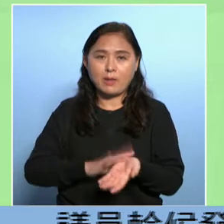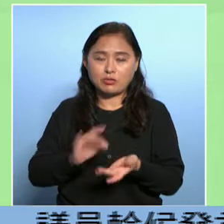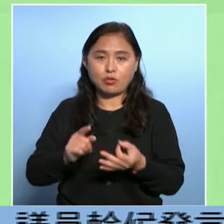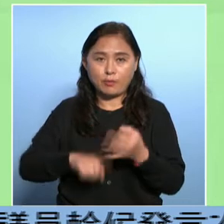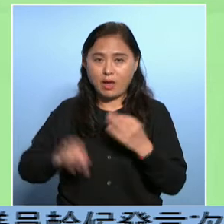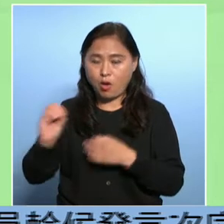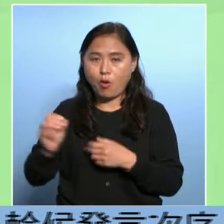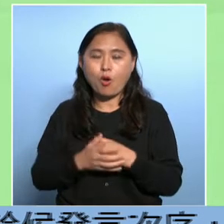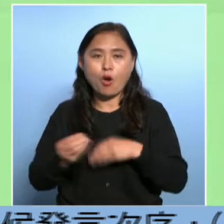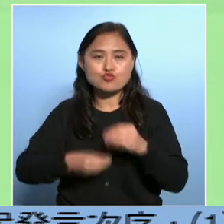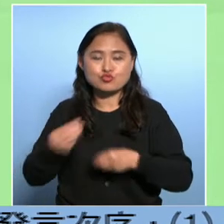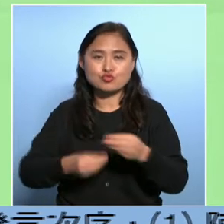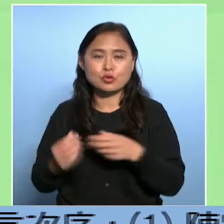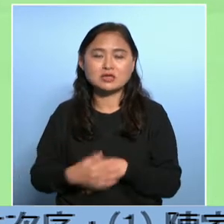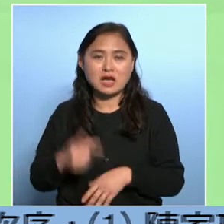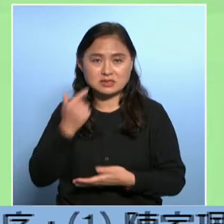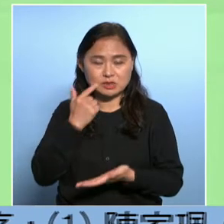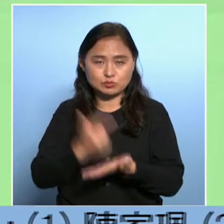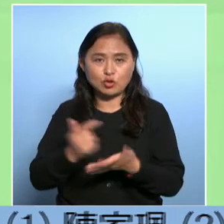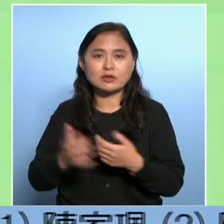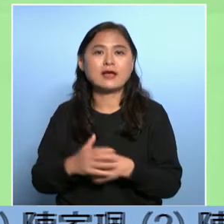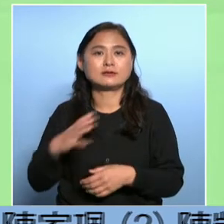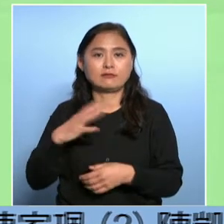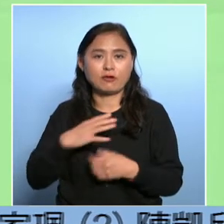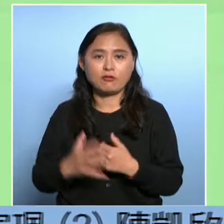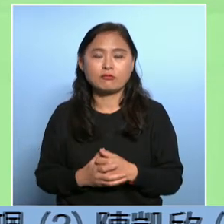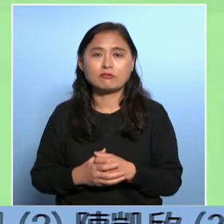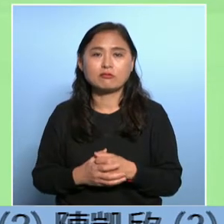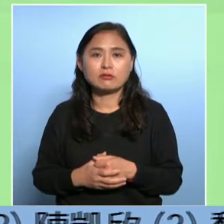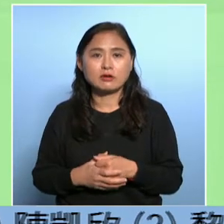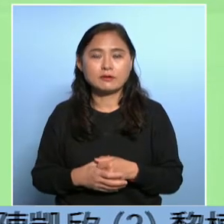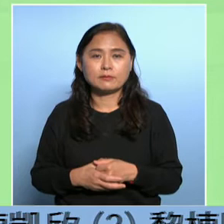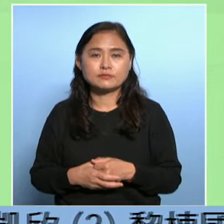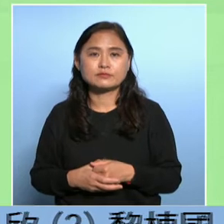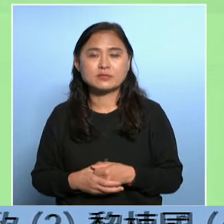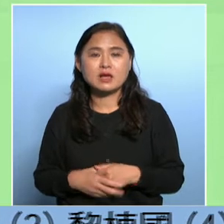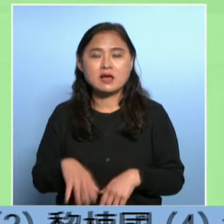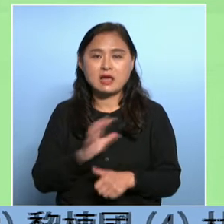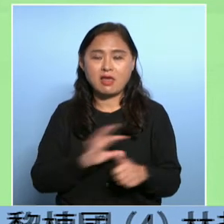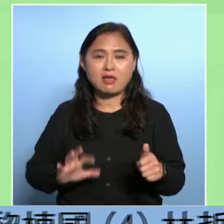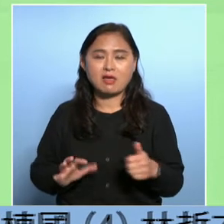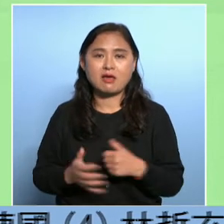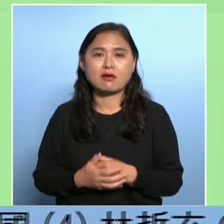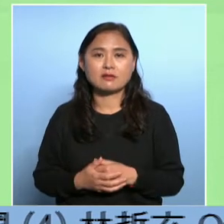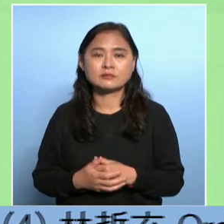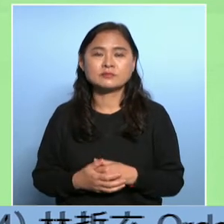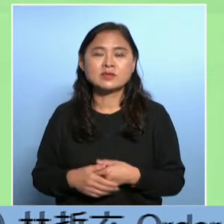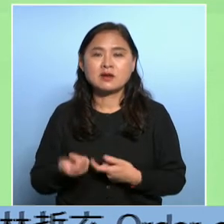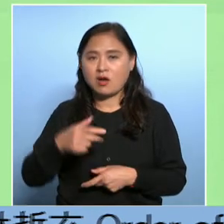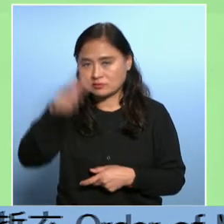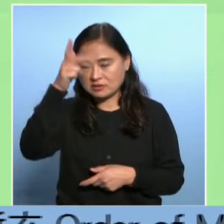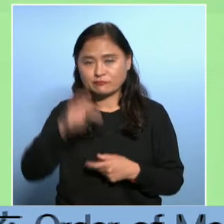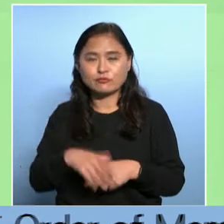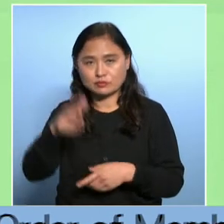Mr. President, the epidemic is in a severe stage with the virus spreading in the community